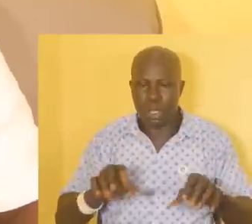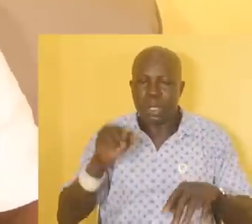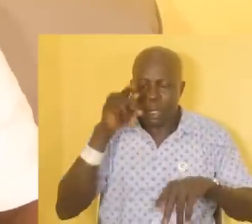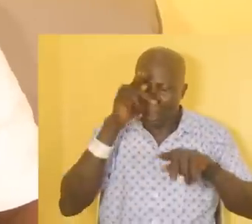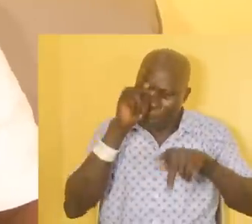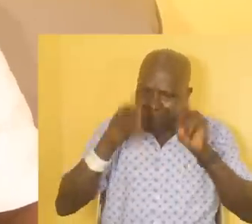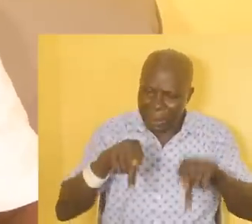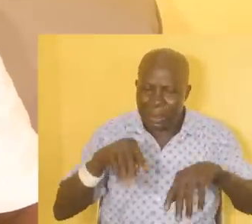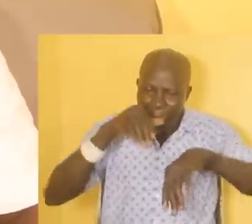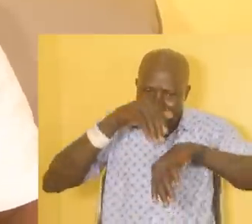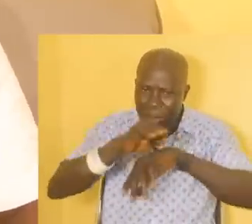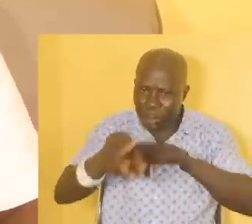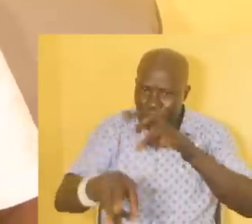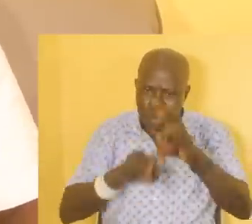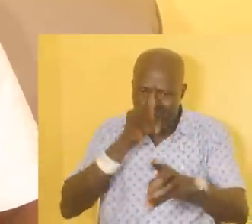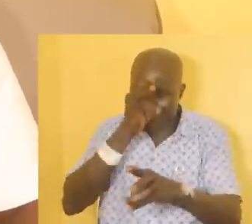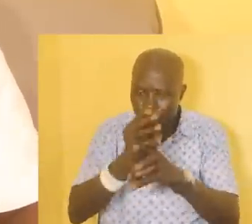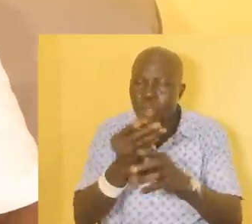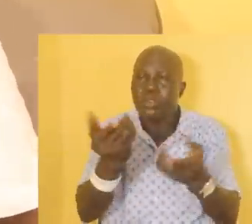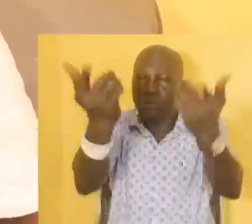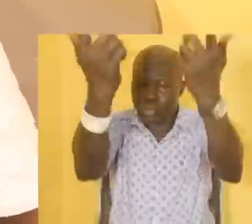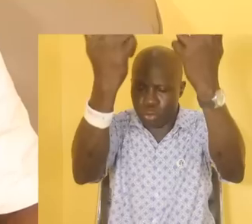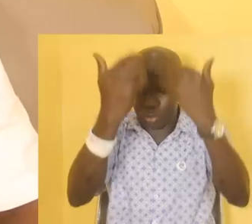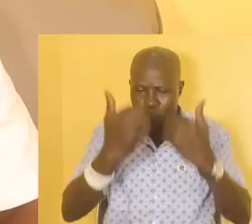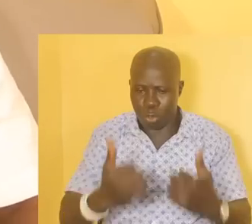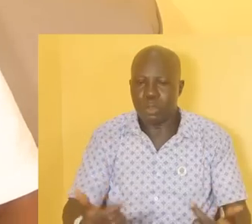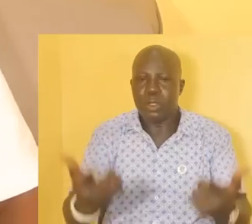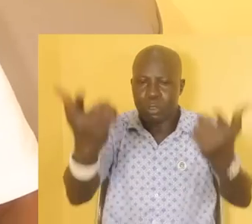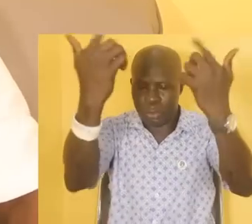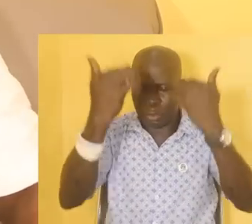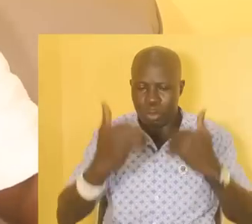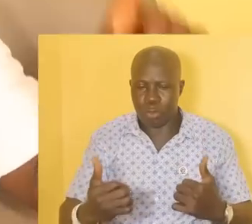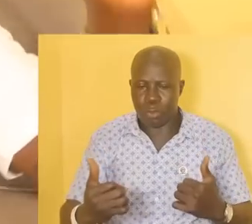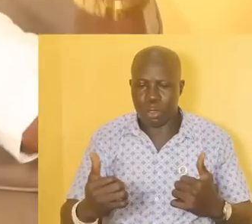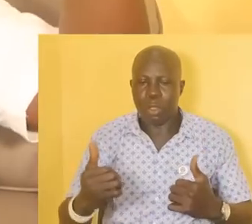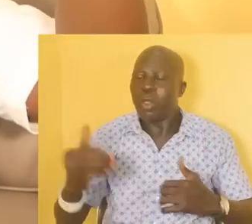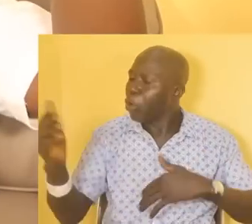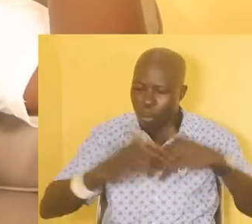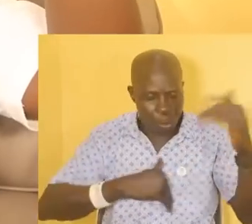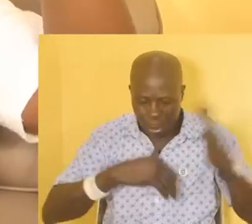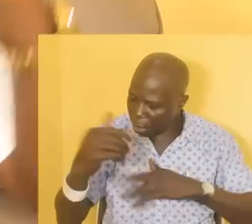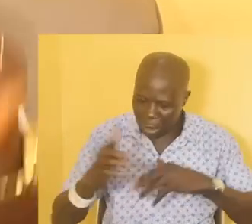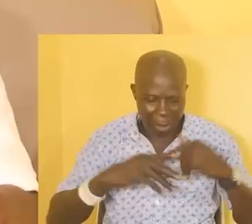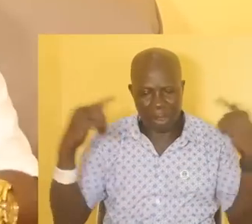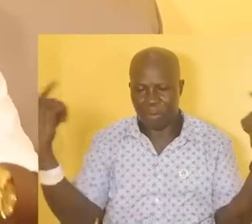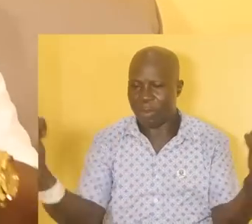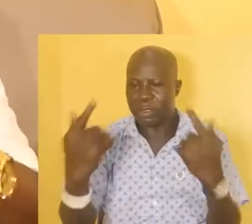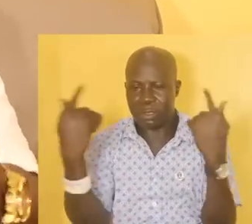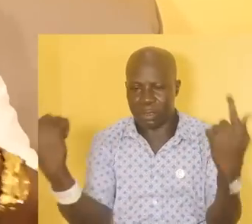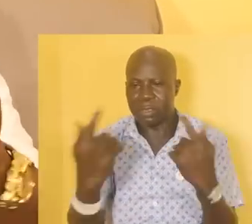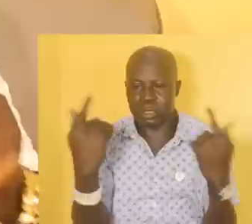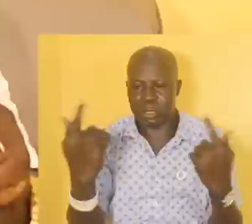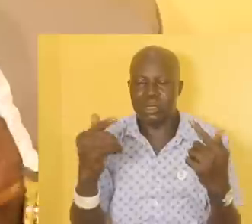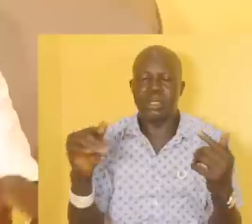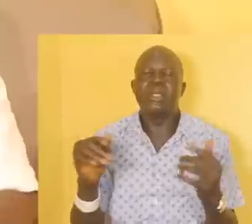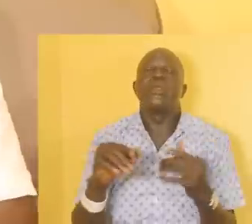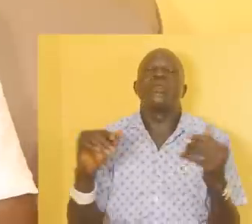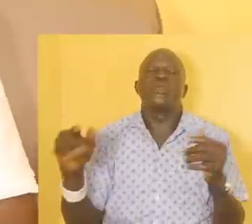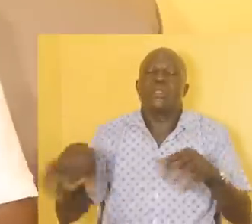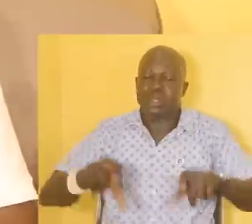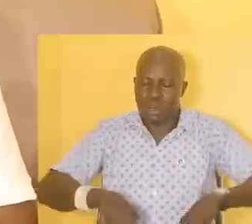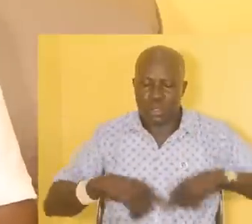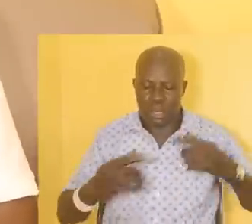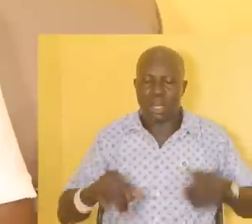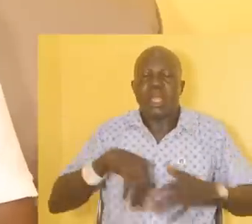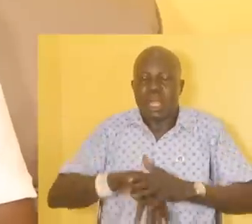one that sent you to the world is coming. Opa! It's coming. No matter what you may be doing in life,